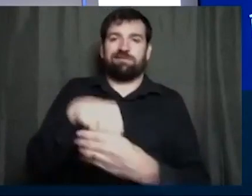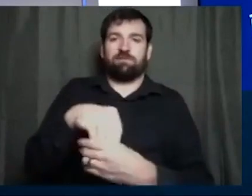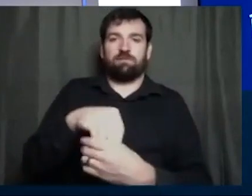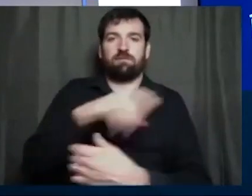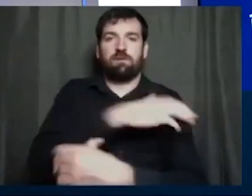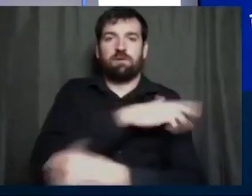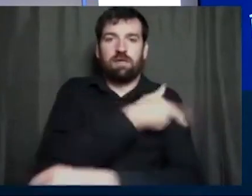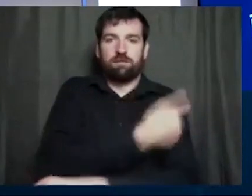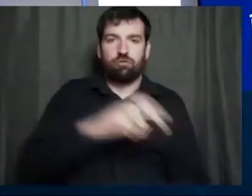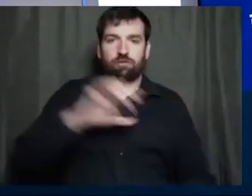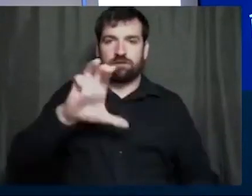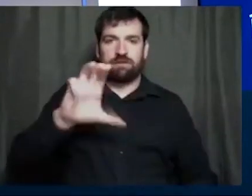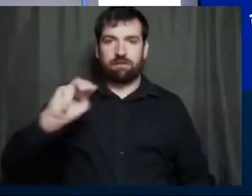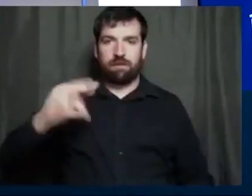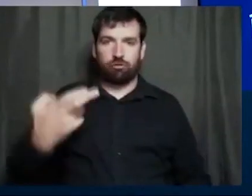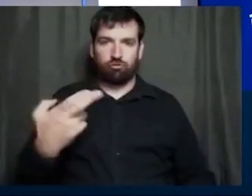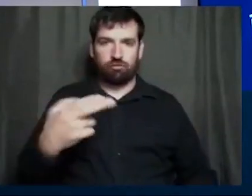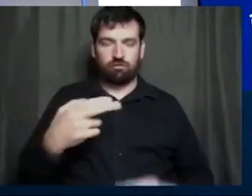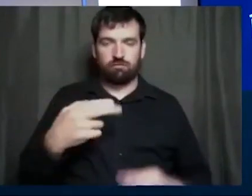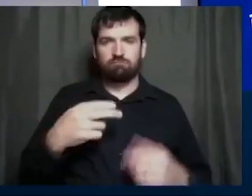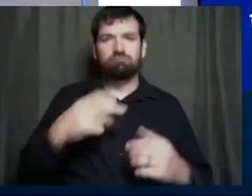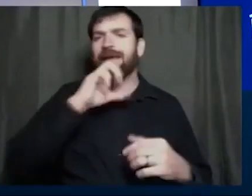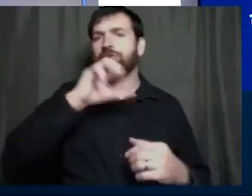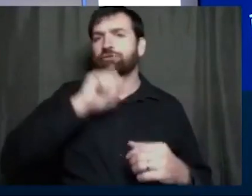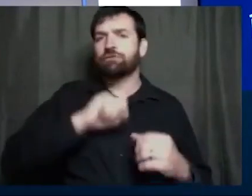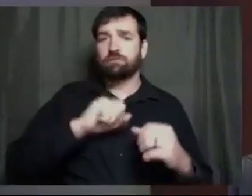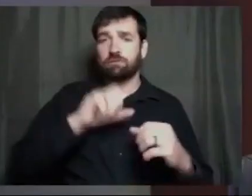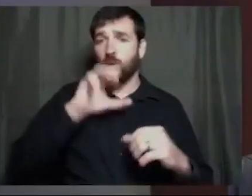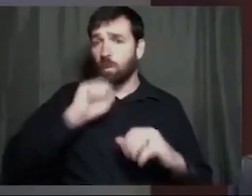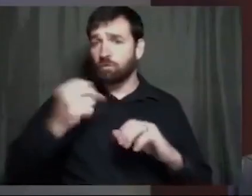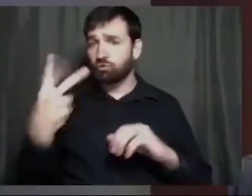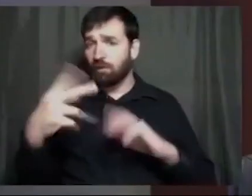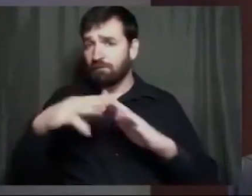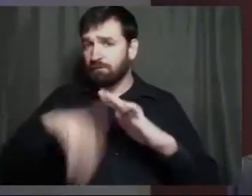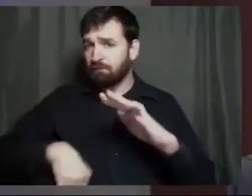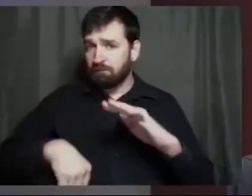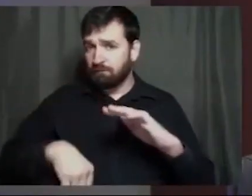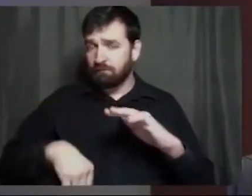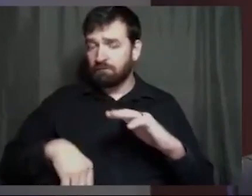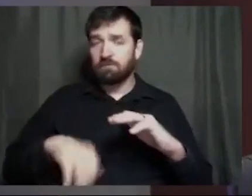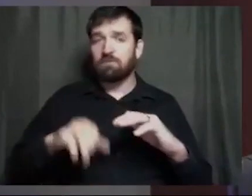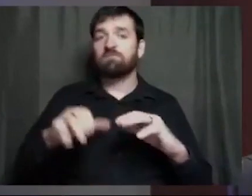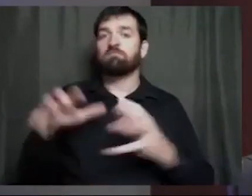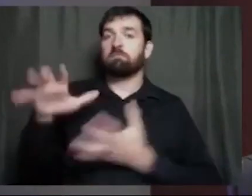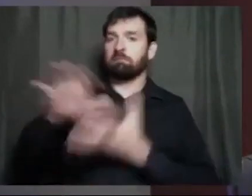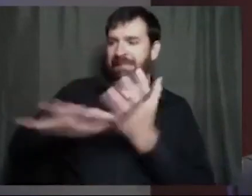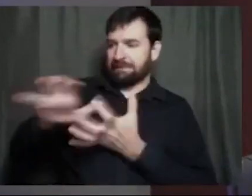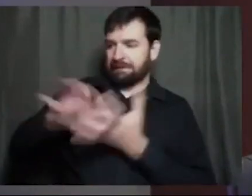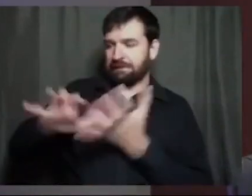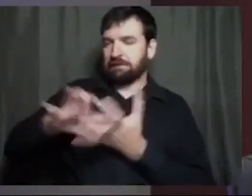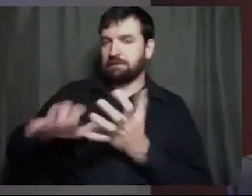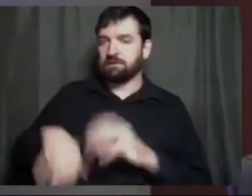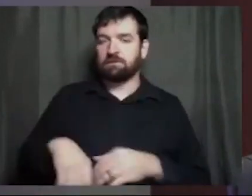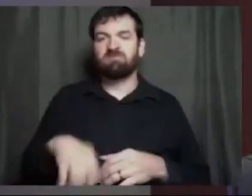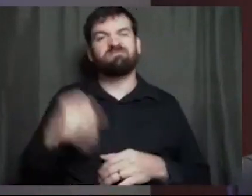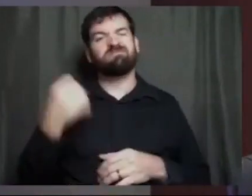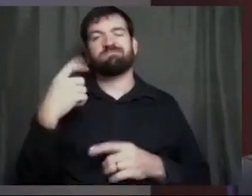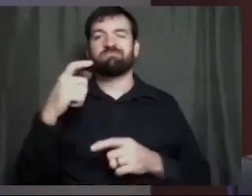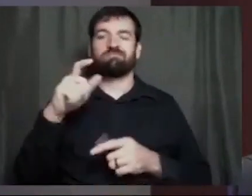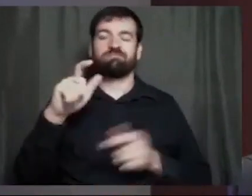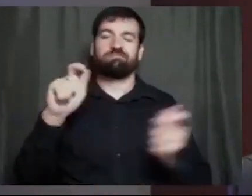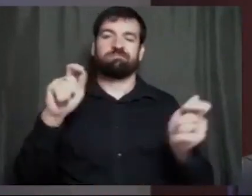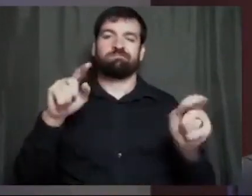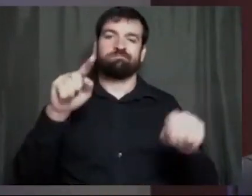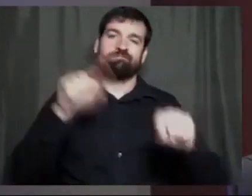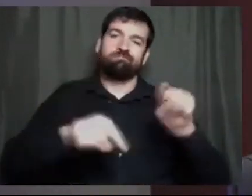the ones under 12 that are not vaccinated, or is it a mix of both? It's a mix of both, and it changes from